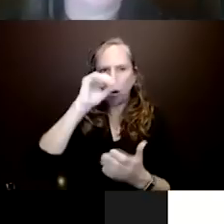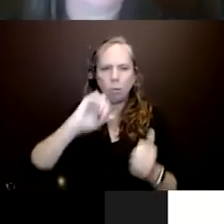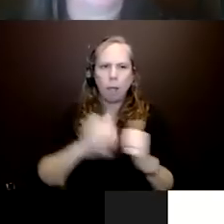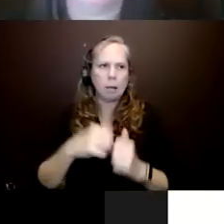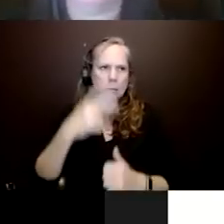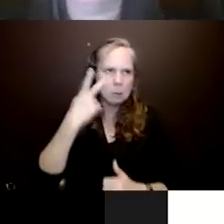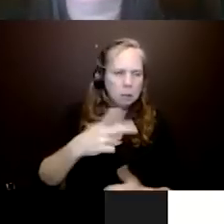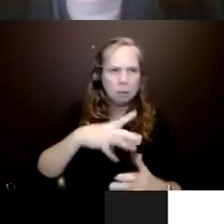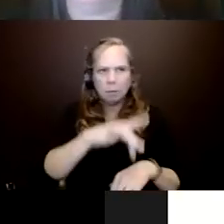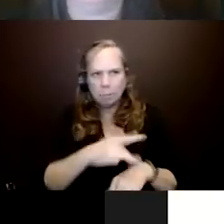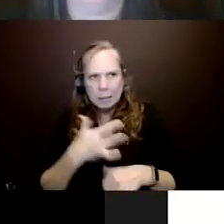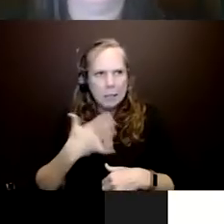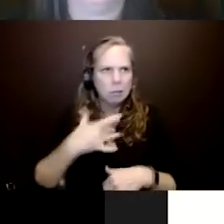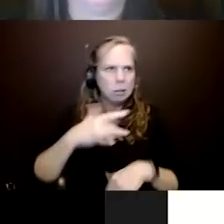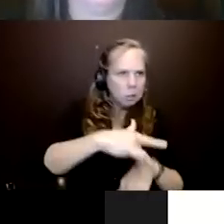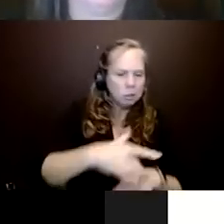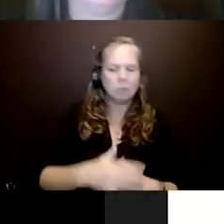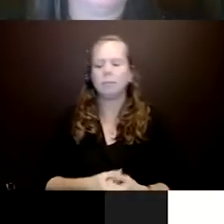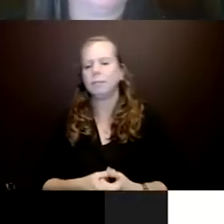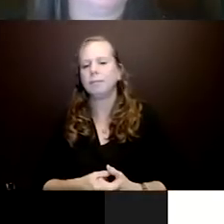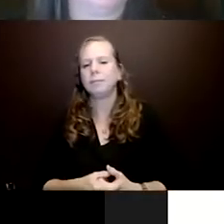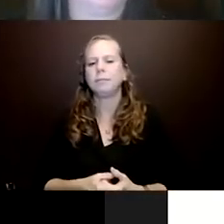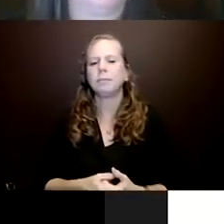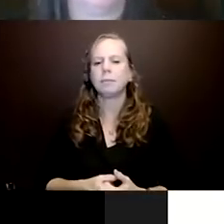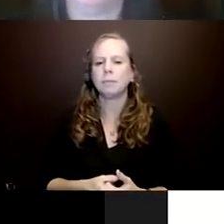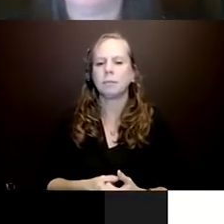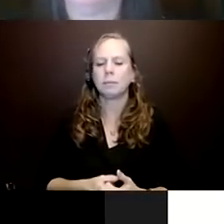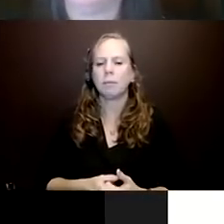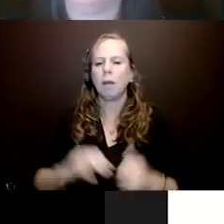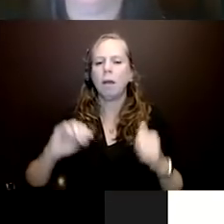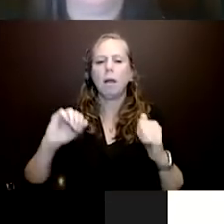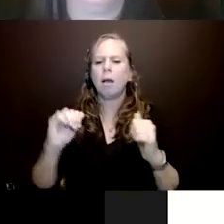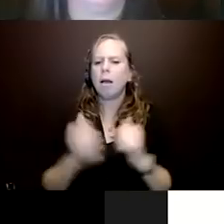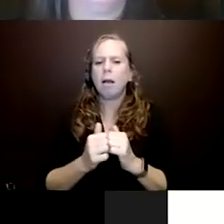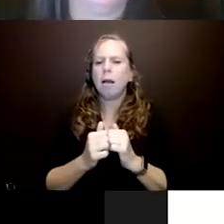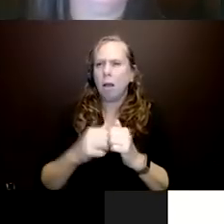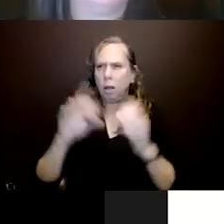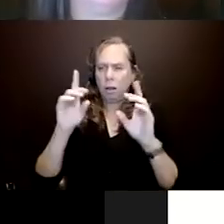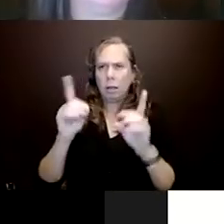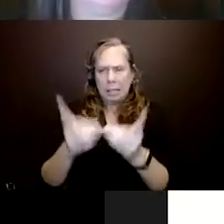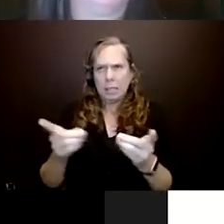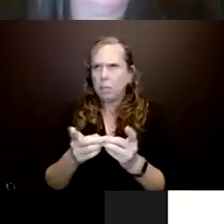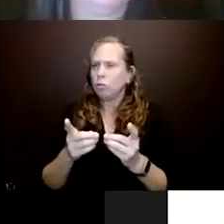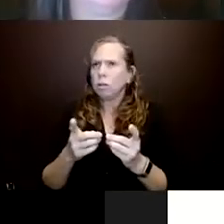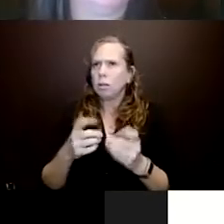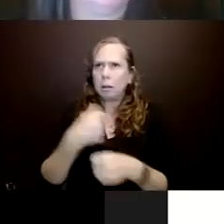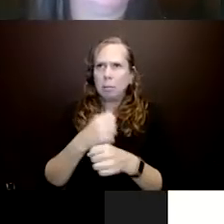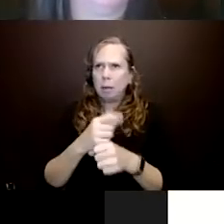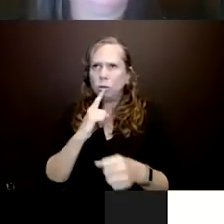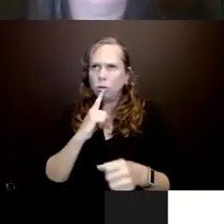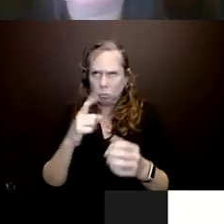about dyslexia intervention programs. How will the district ensure fidelity with those programs in this environment?